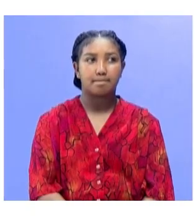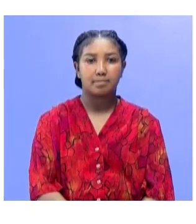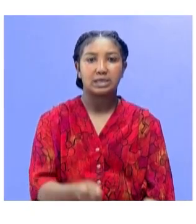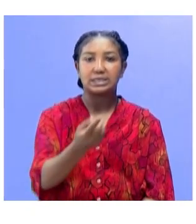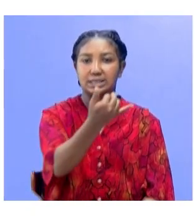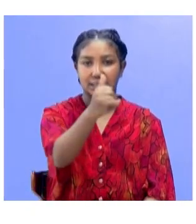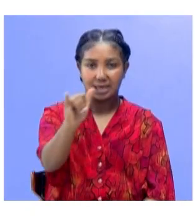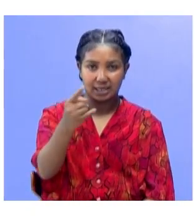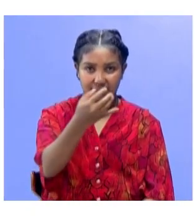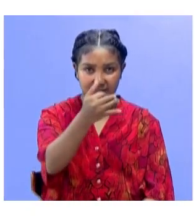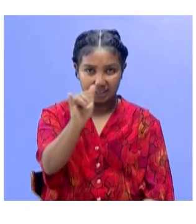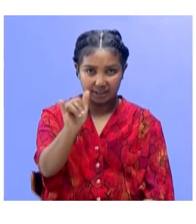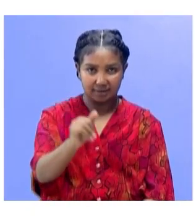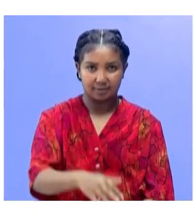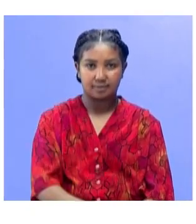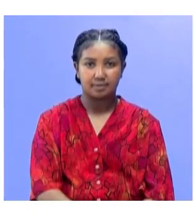they